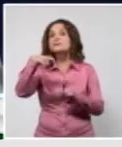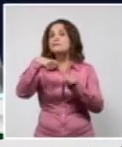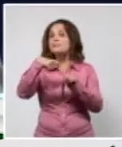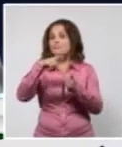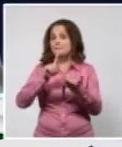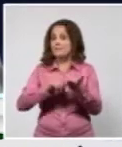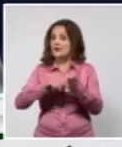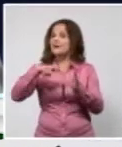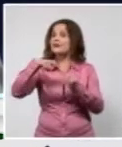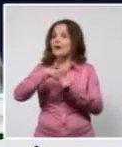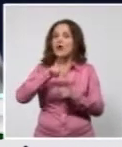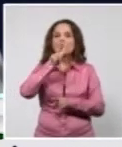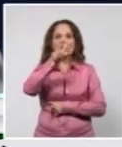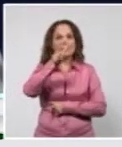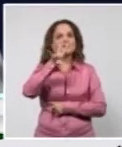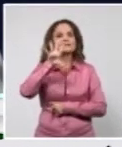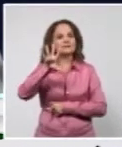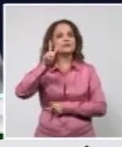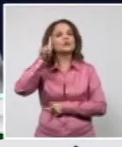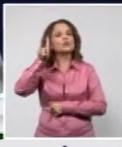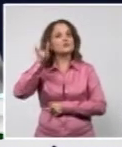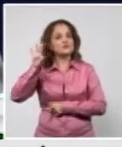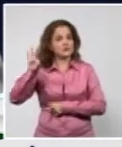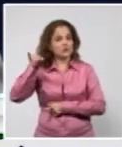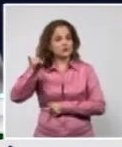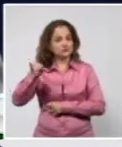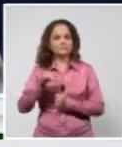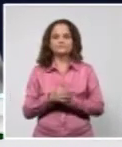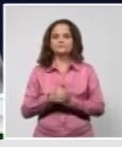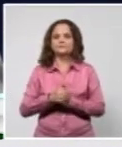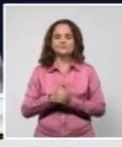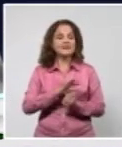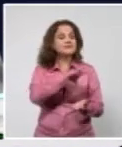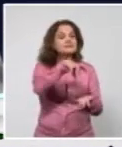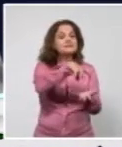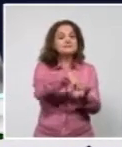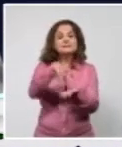963 in Havana's Hygiene, Epidemiology and Microbiology Center,